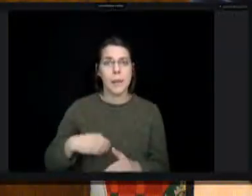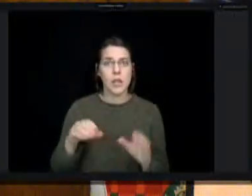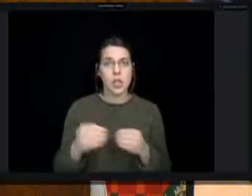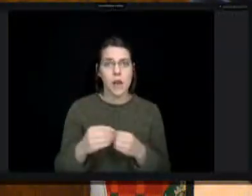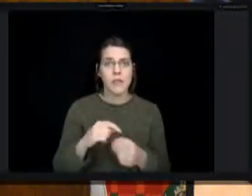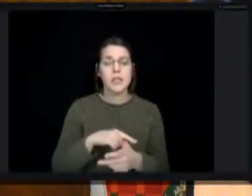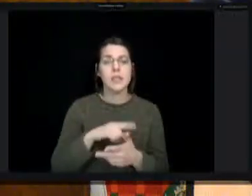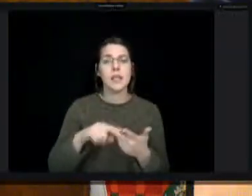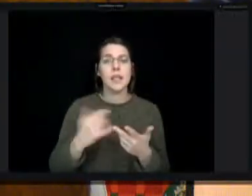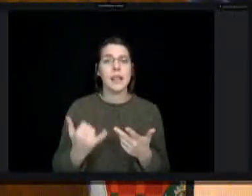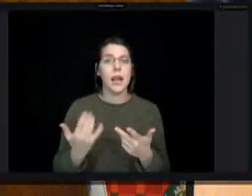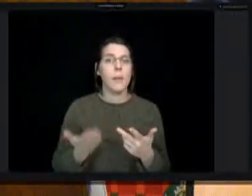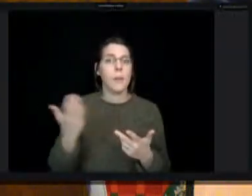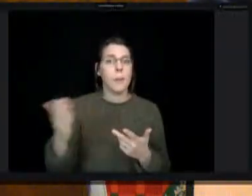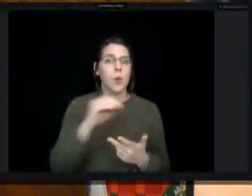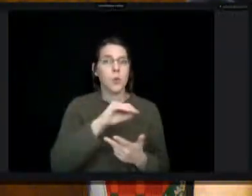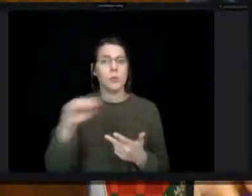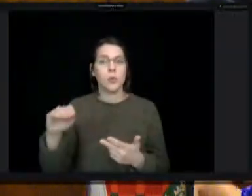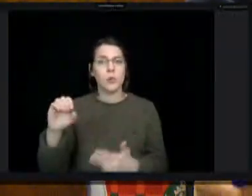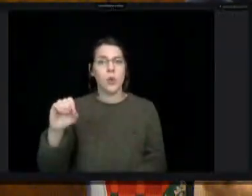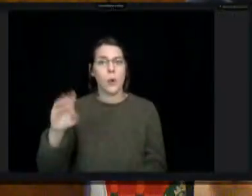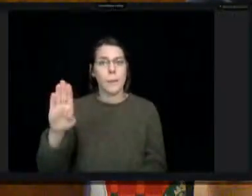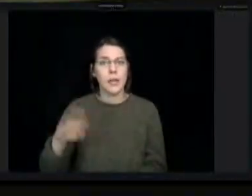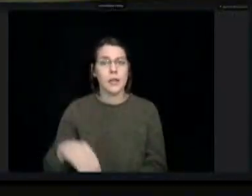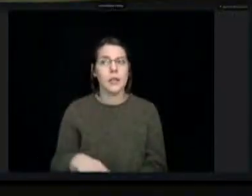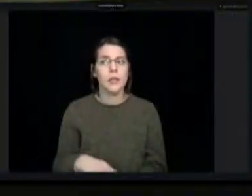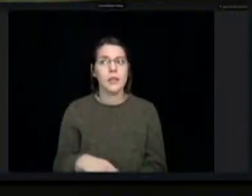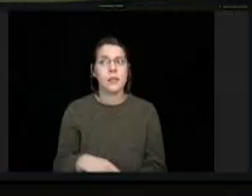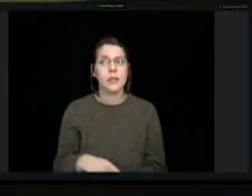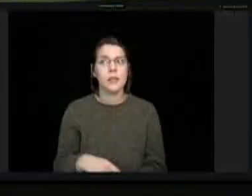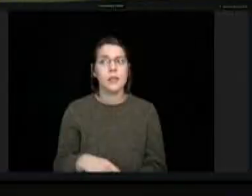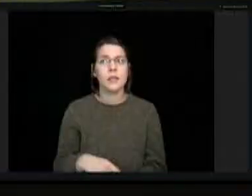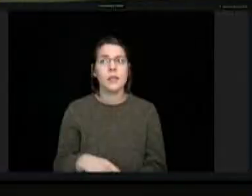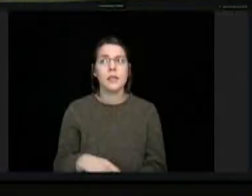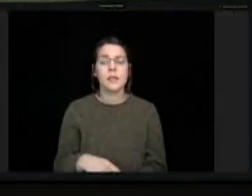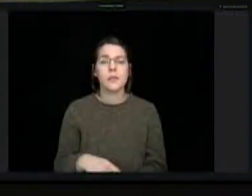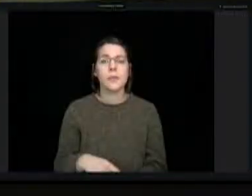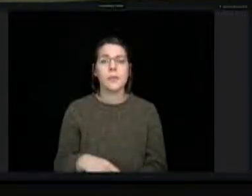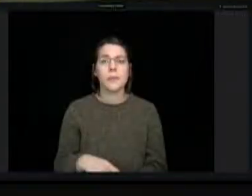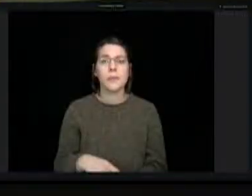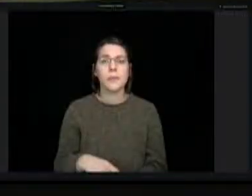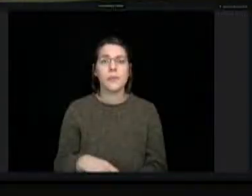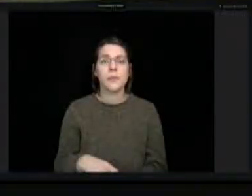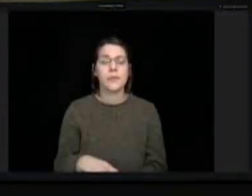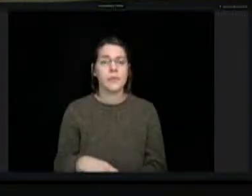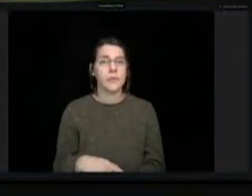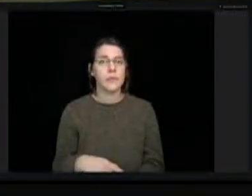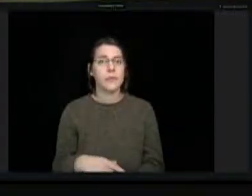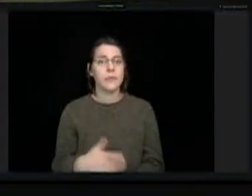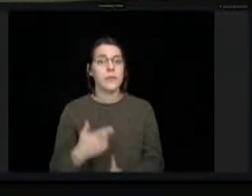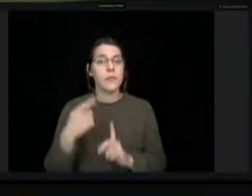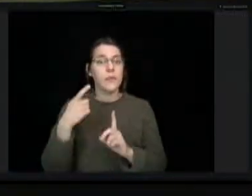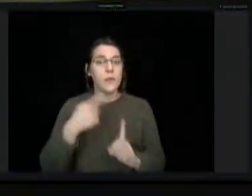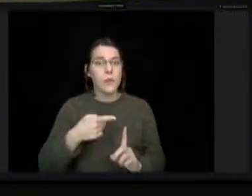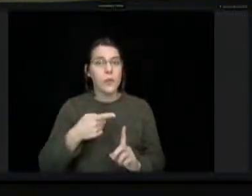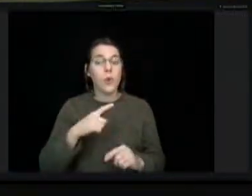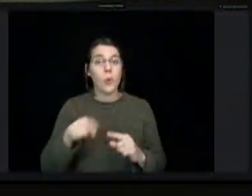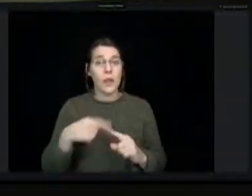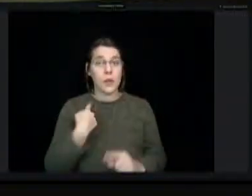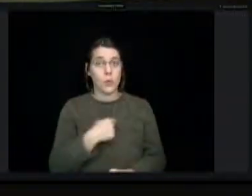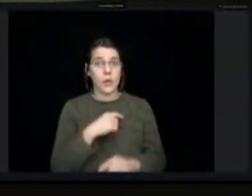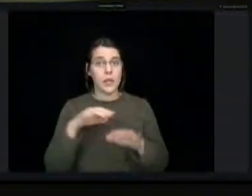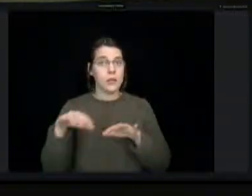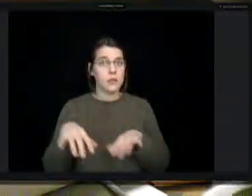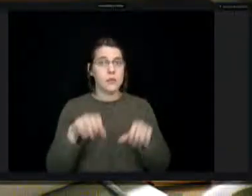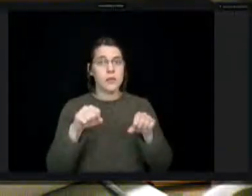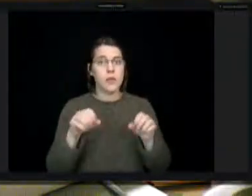to OMB. Yeah. OMB. So the idea being that when we took office, again, as Kyle mentioned, we also